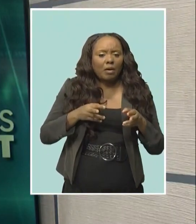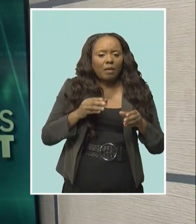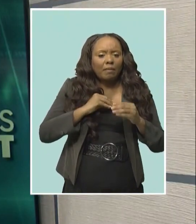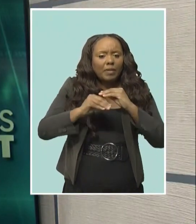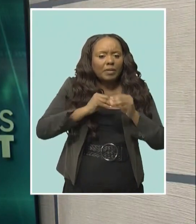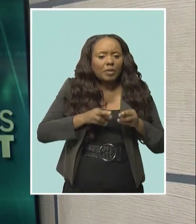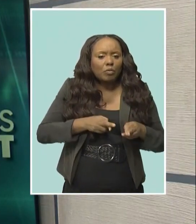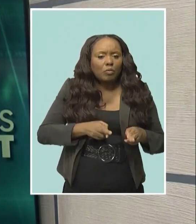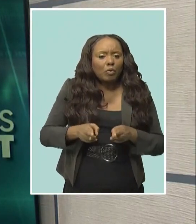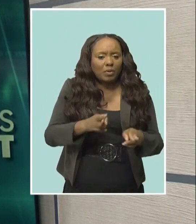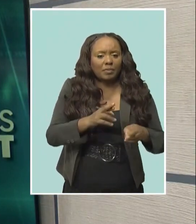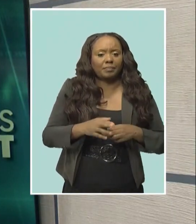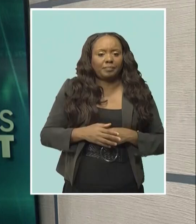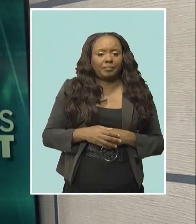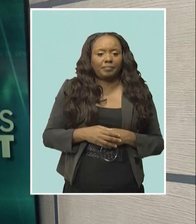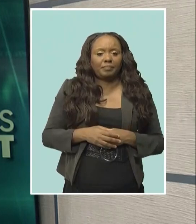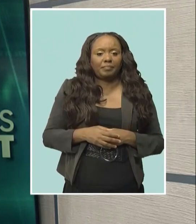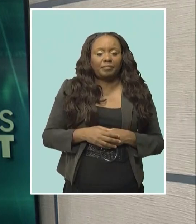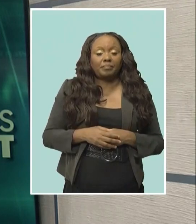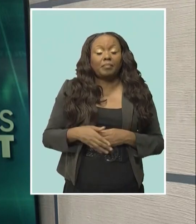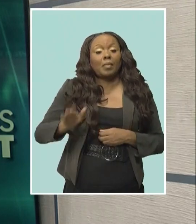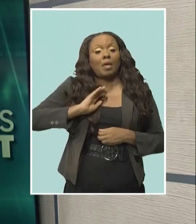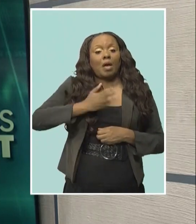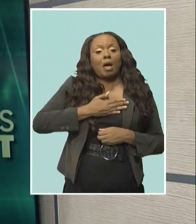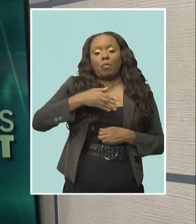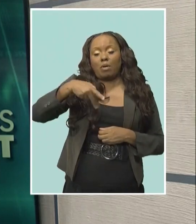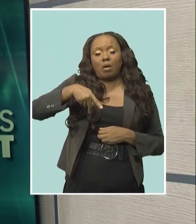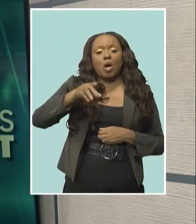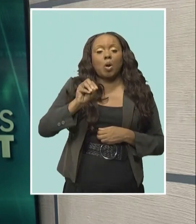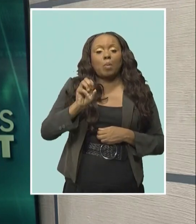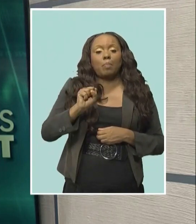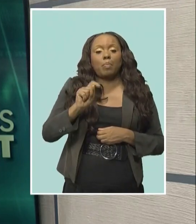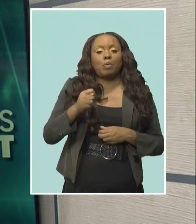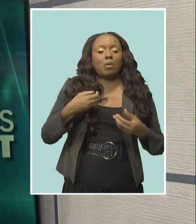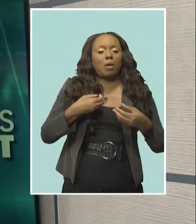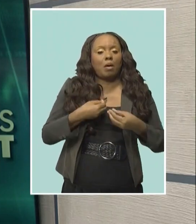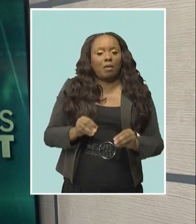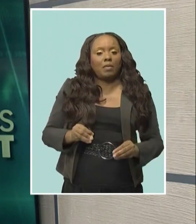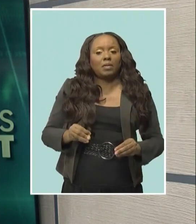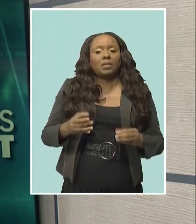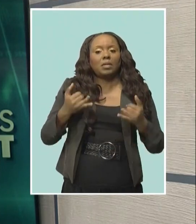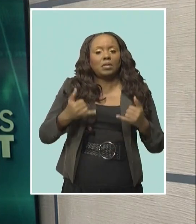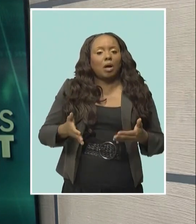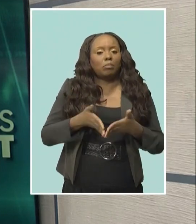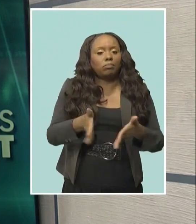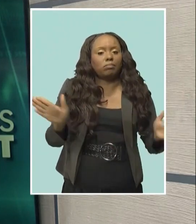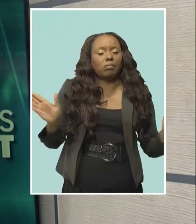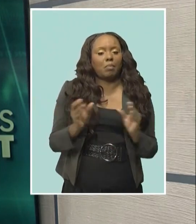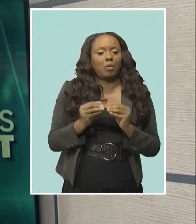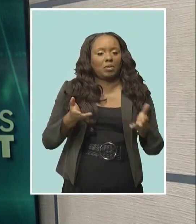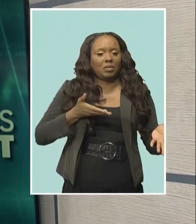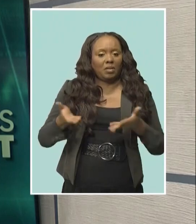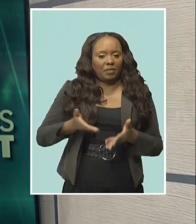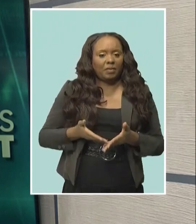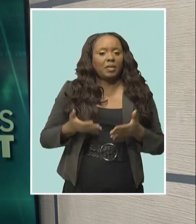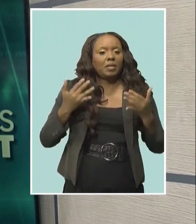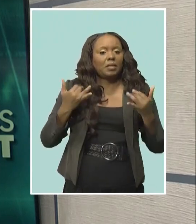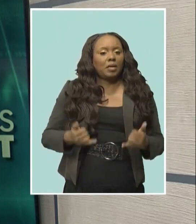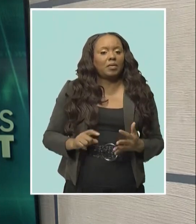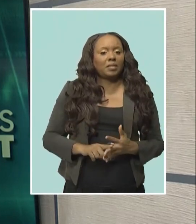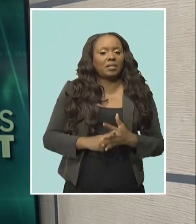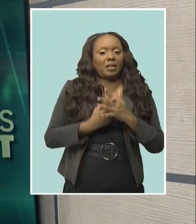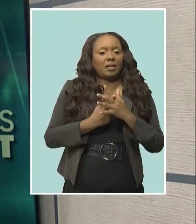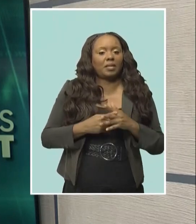its services. Acting Postmaster General Joanne Busby says they are introducing a Post Express courier